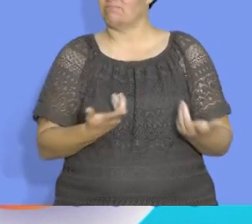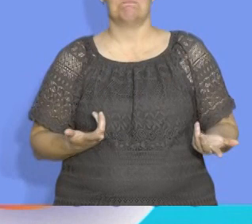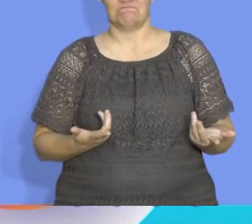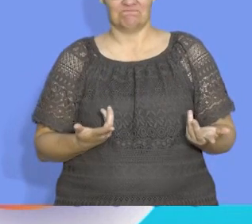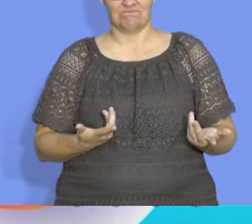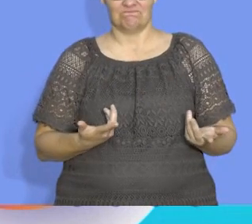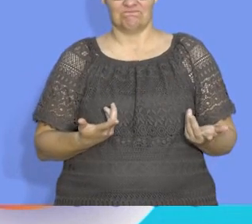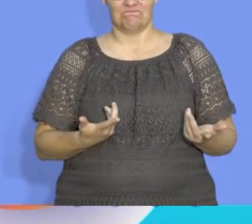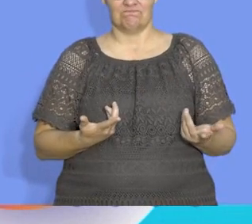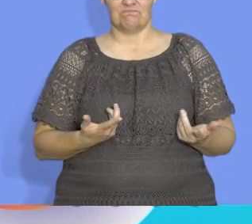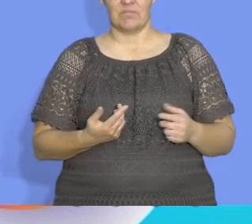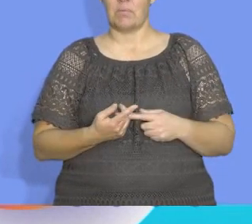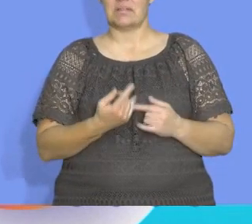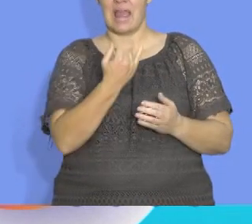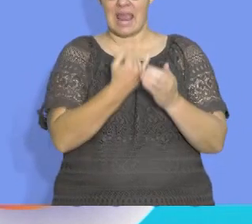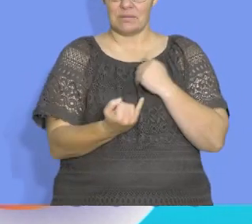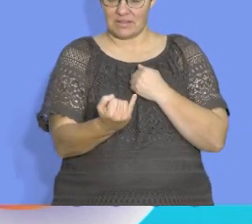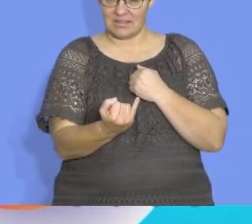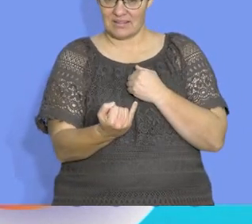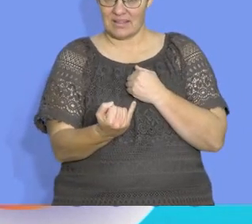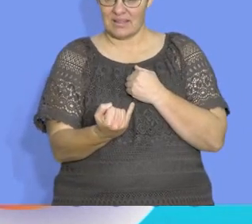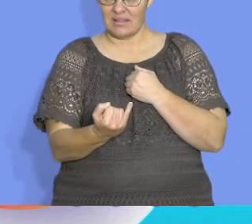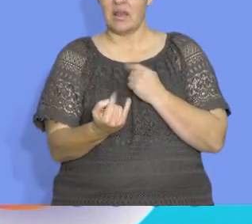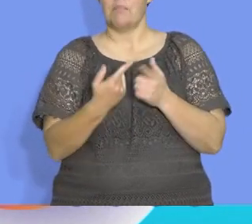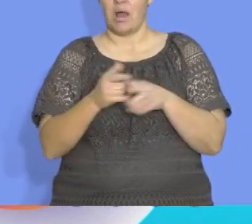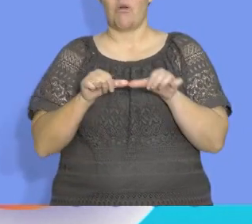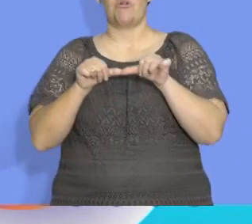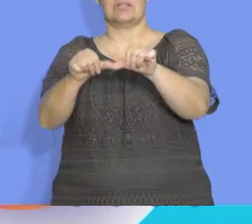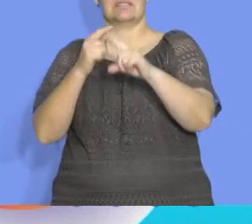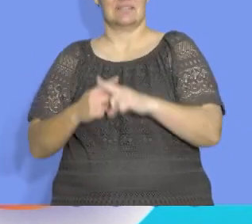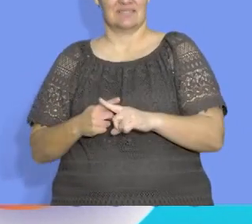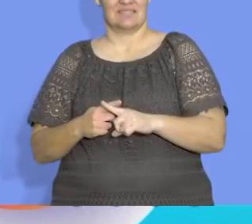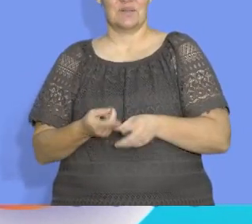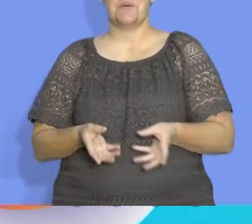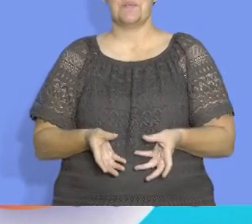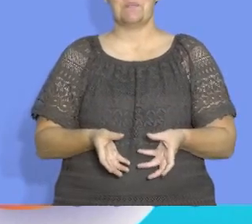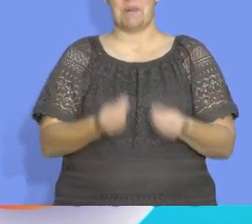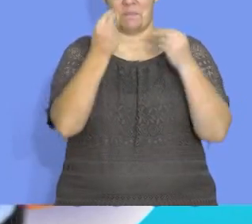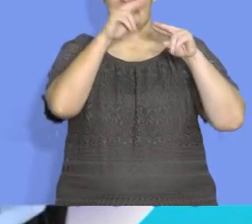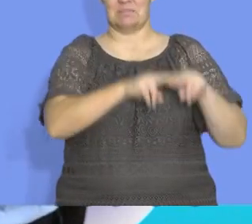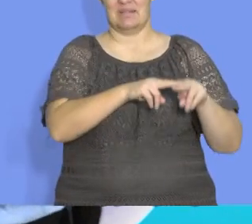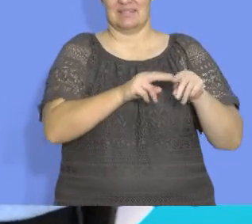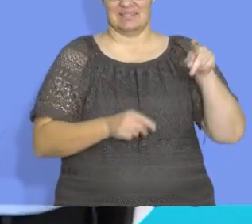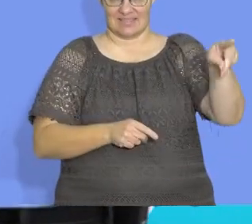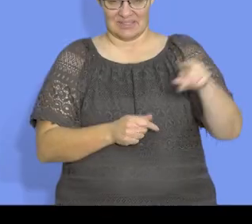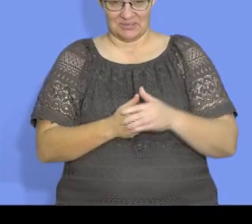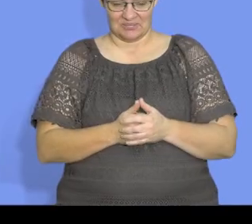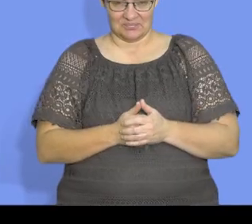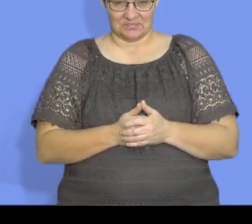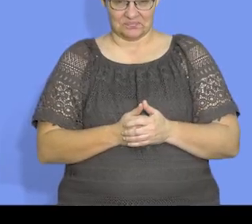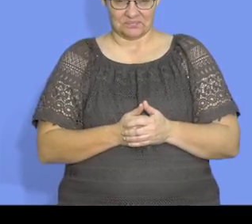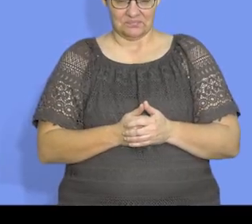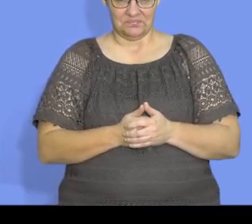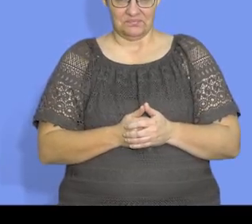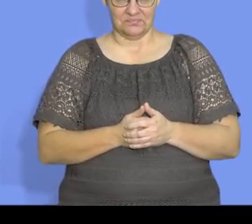but they're multiplied, the independent variable is multiplied by a constant that gives you your dependent variable.